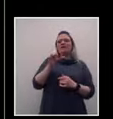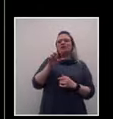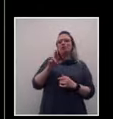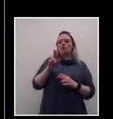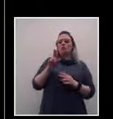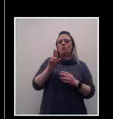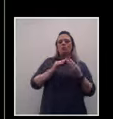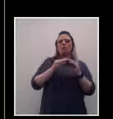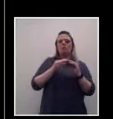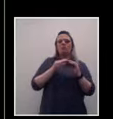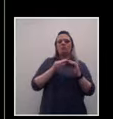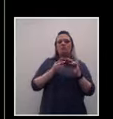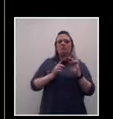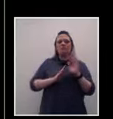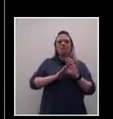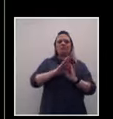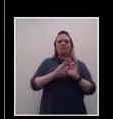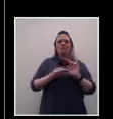back up.